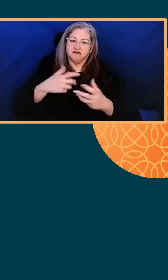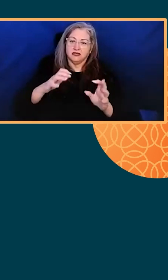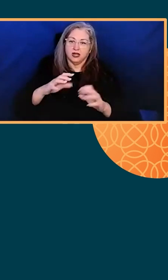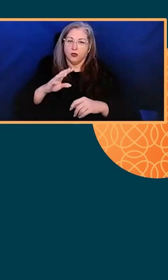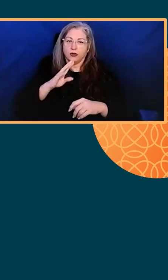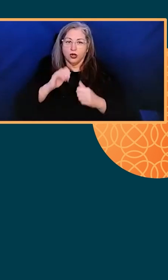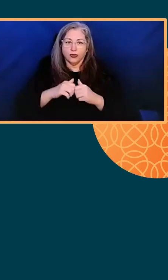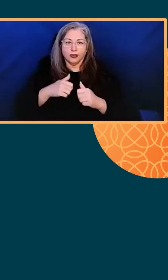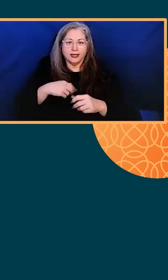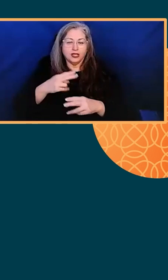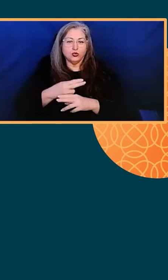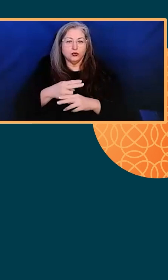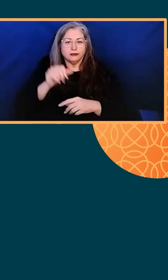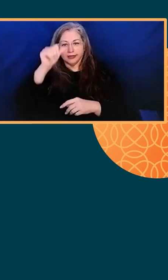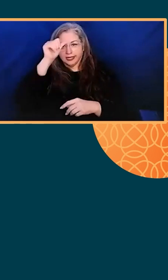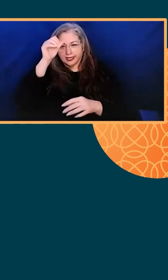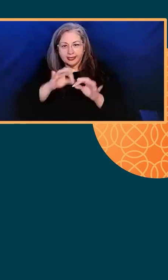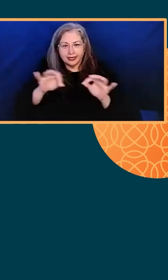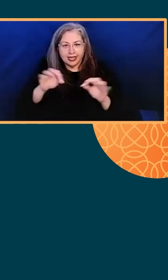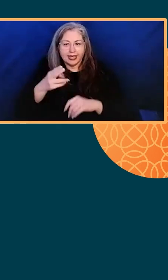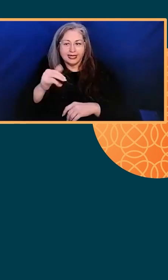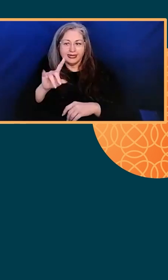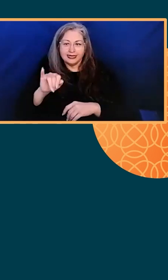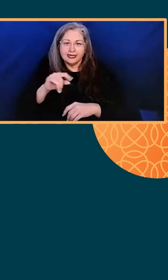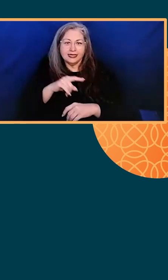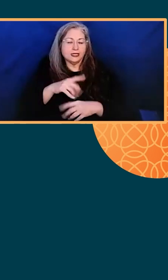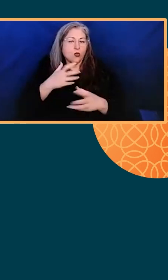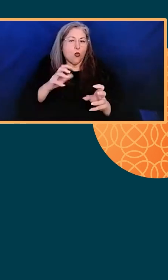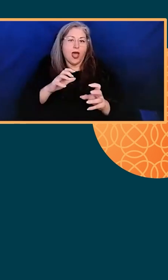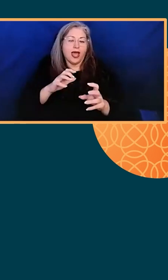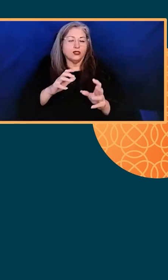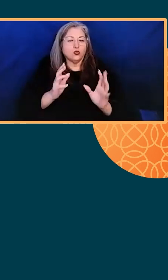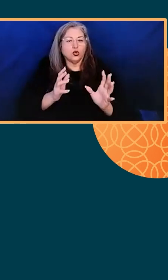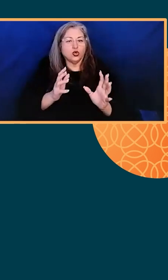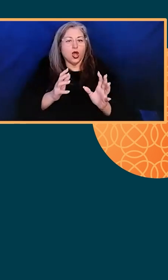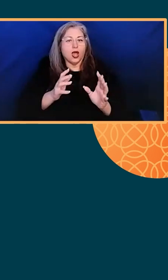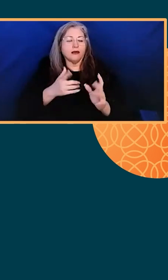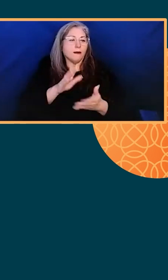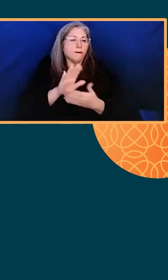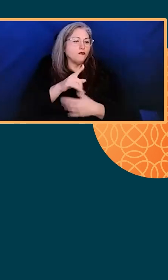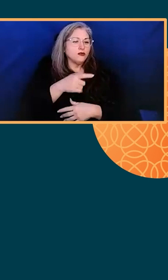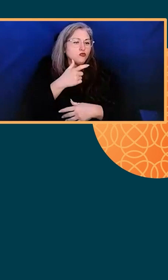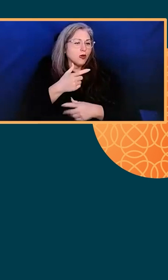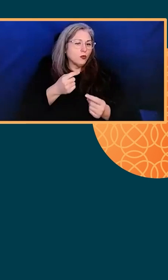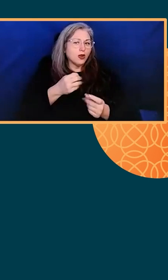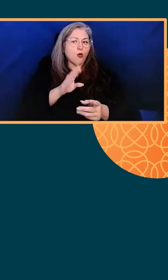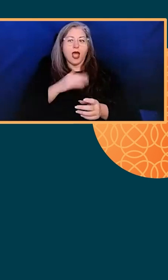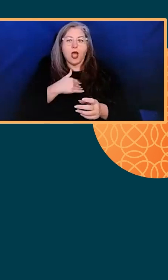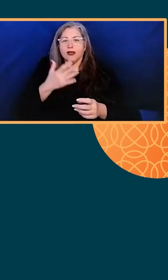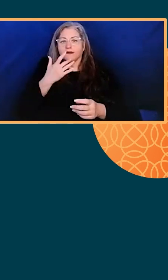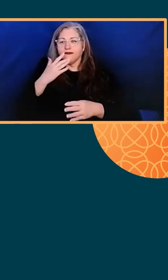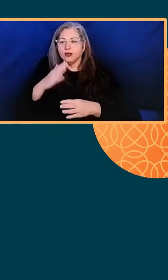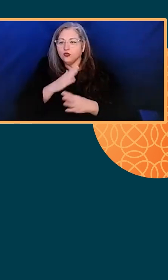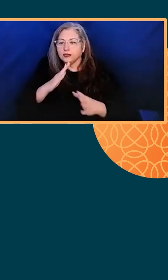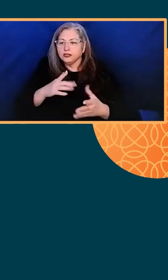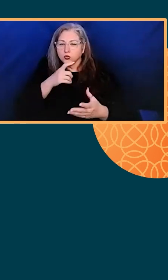with me in Hindi, even if that was the language they spoke. You know, they wouldn't want to make small talk on like what movies we were watching or what our favorite like musicians